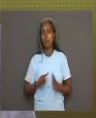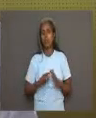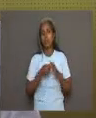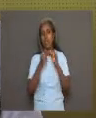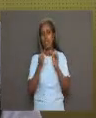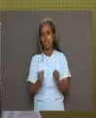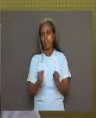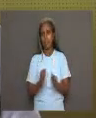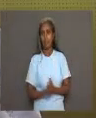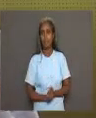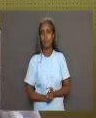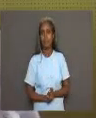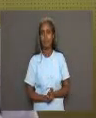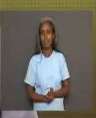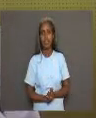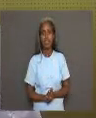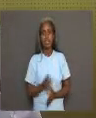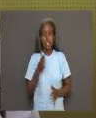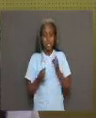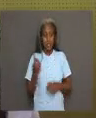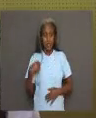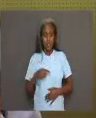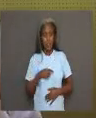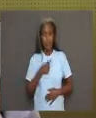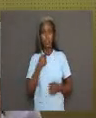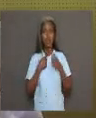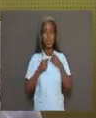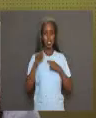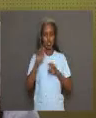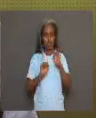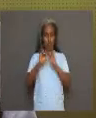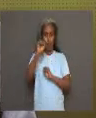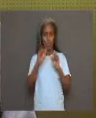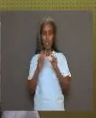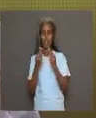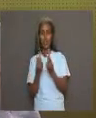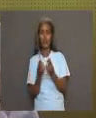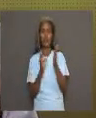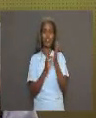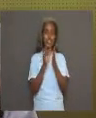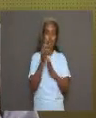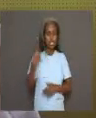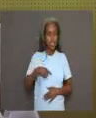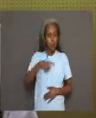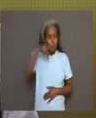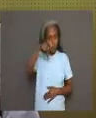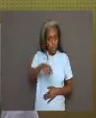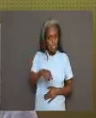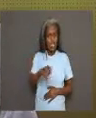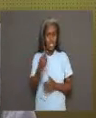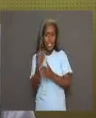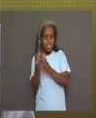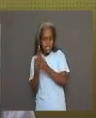begin. If we wish to compare a group of numbers, we need a